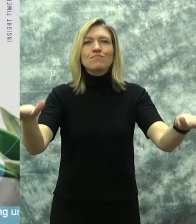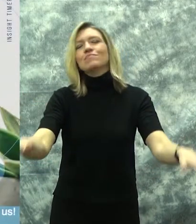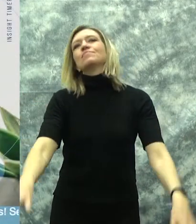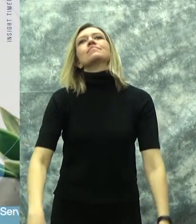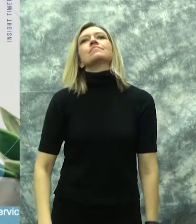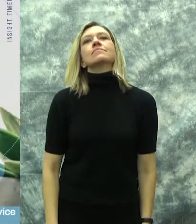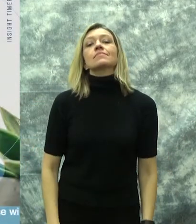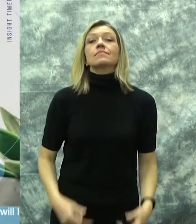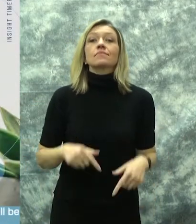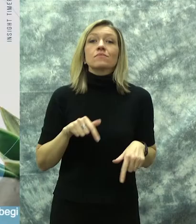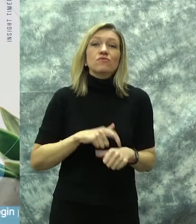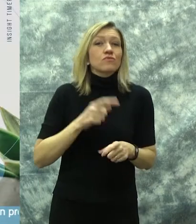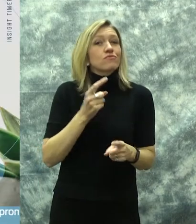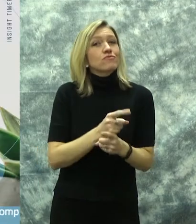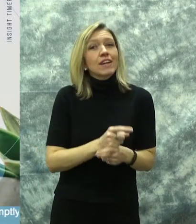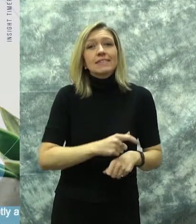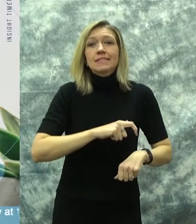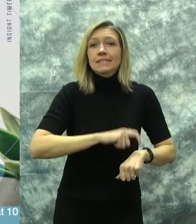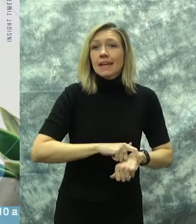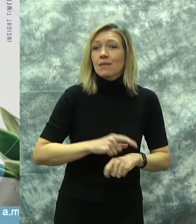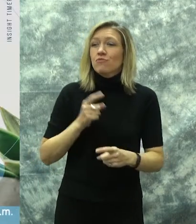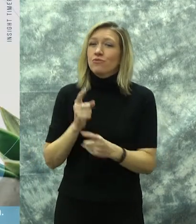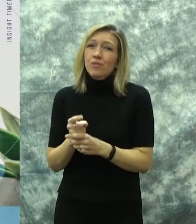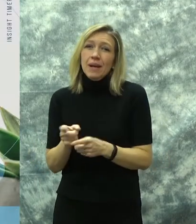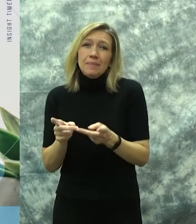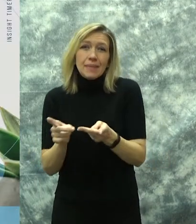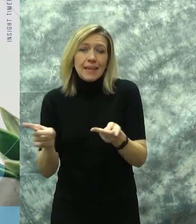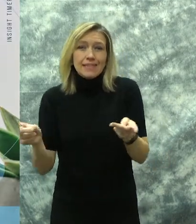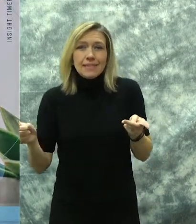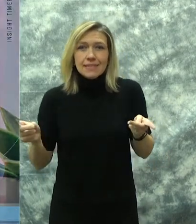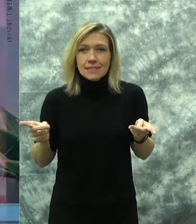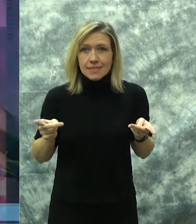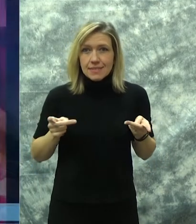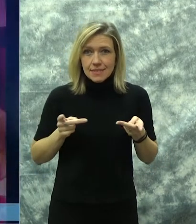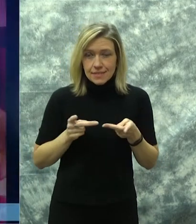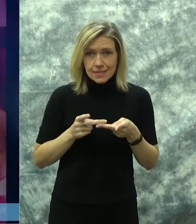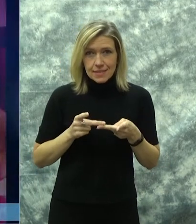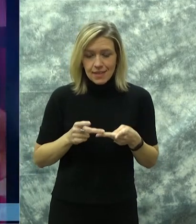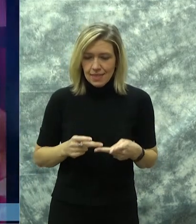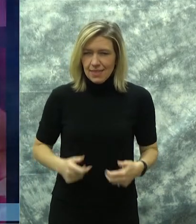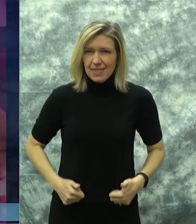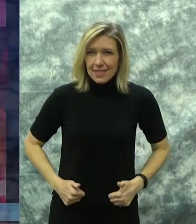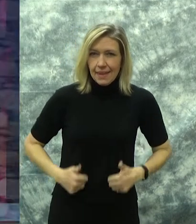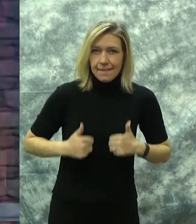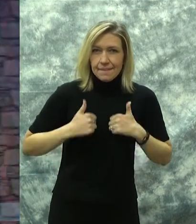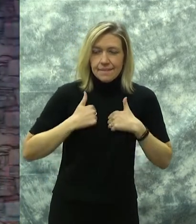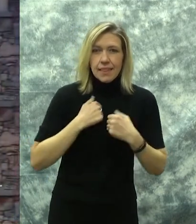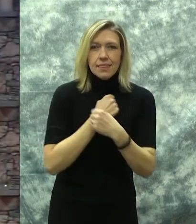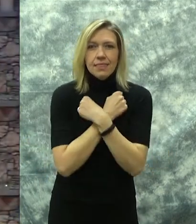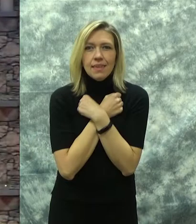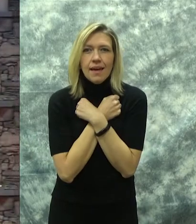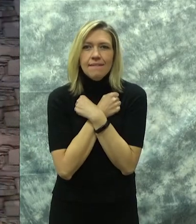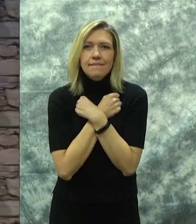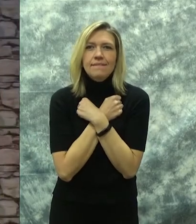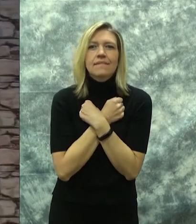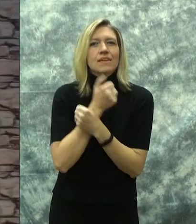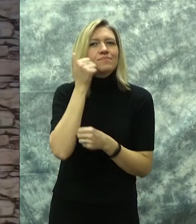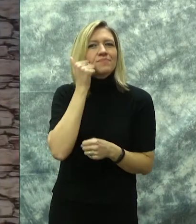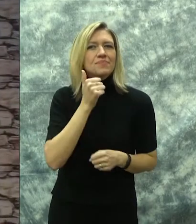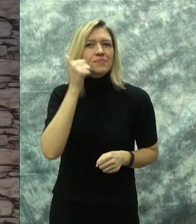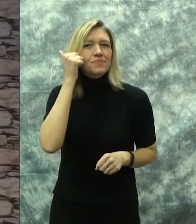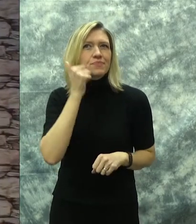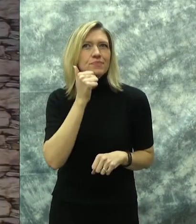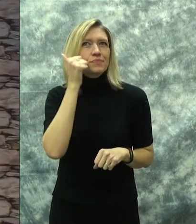Right time, right place, living love every day. We